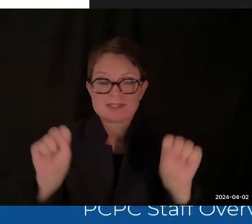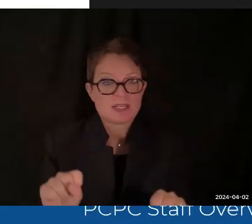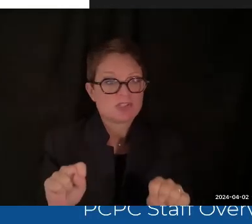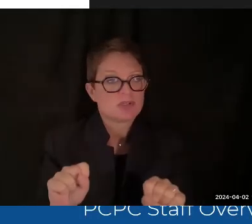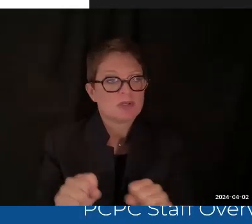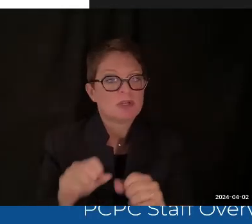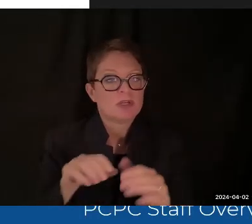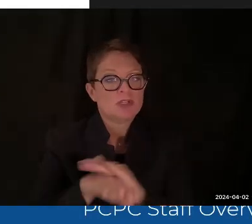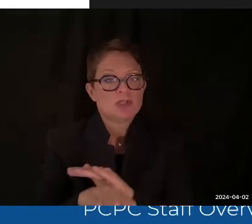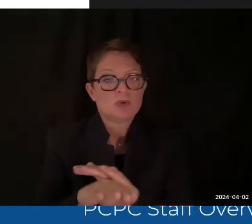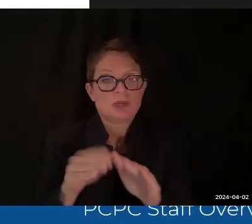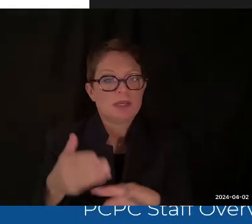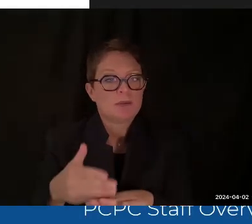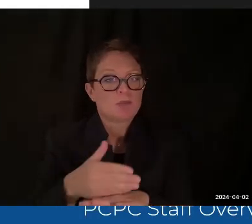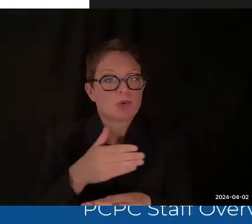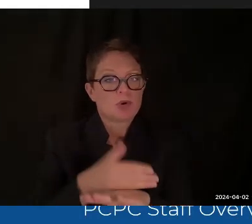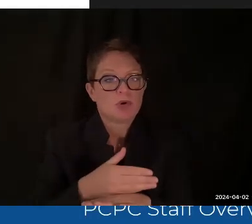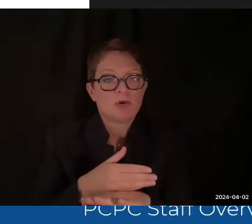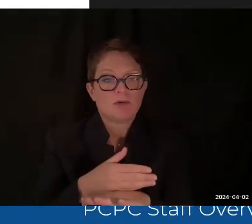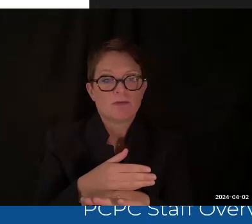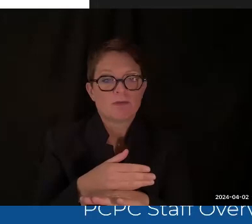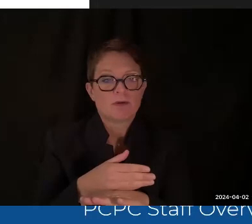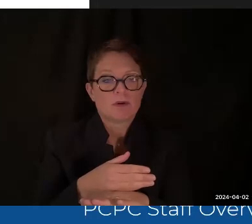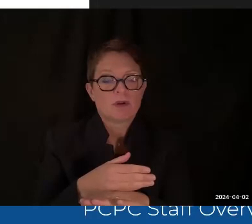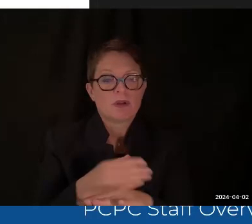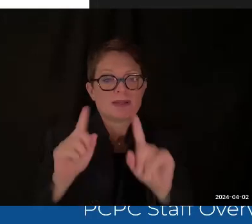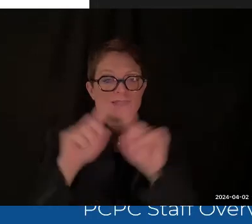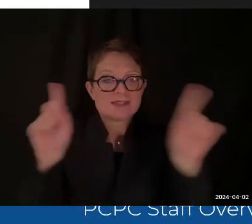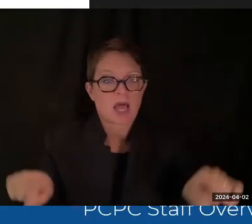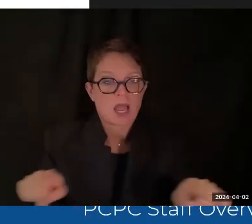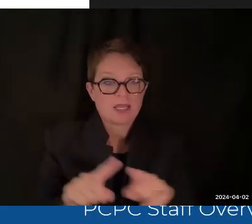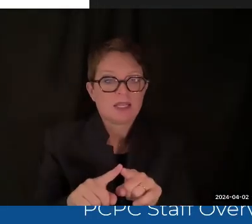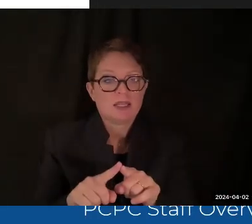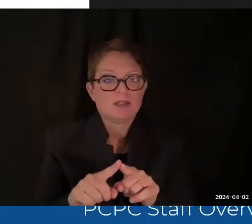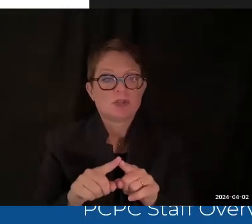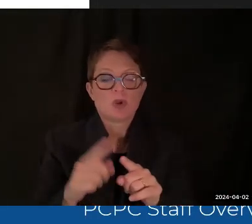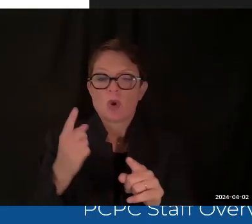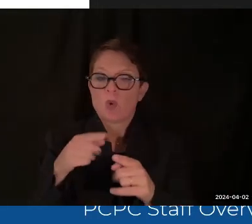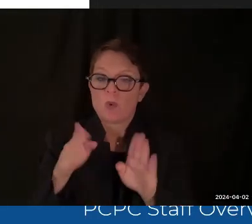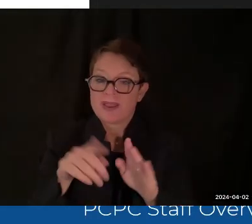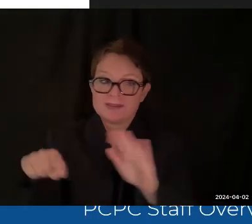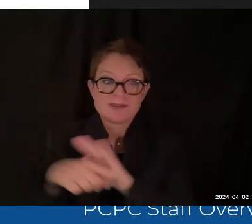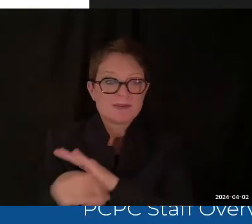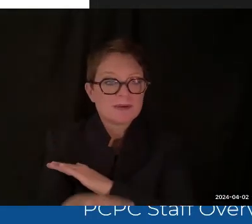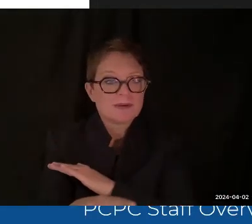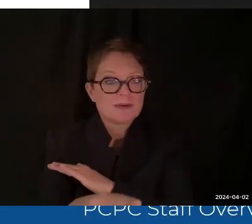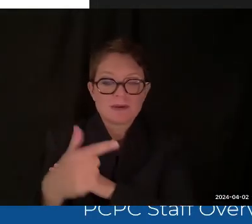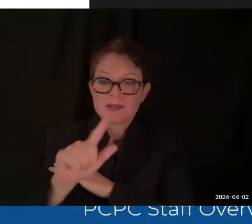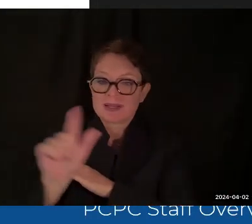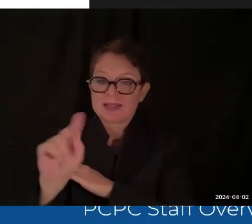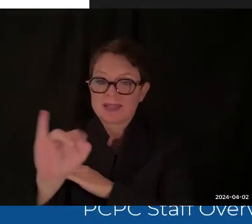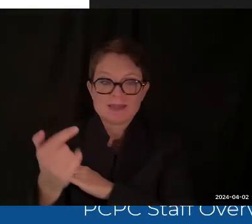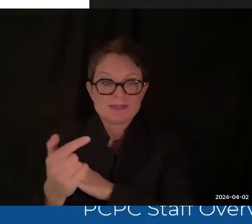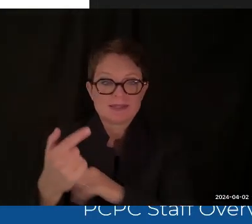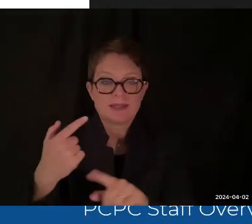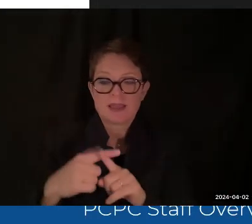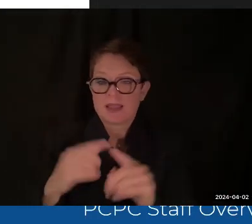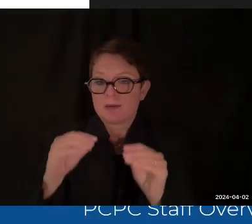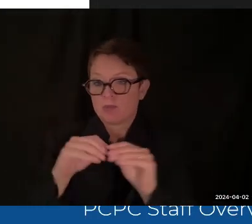through improved glazing, wayfinding signage, and additional entries. Next slide.